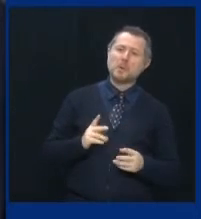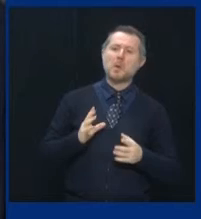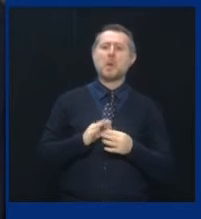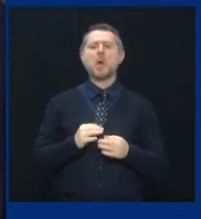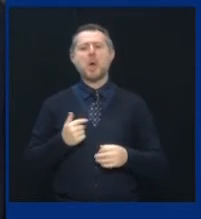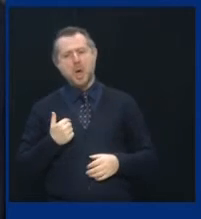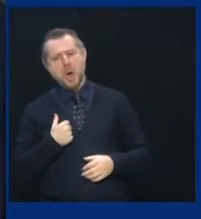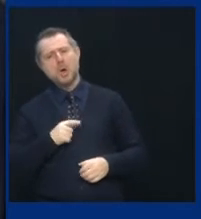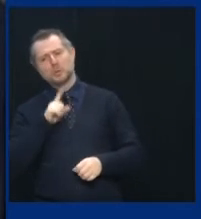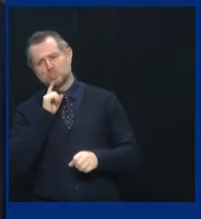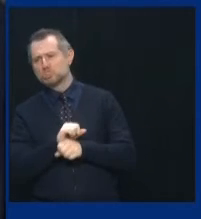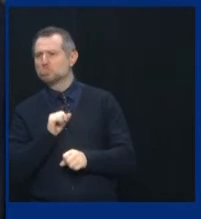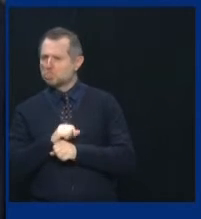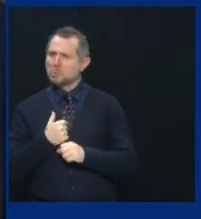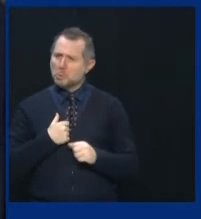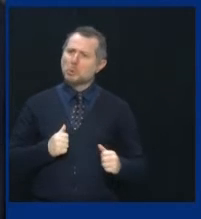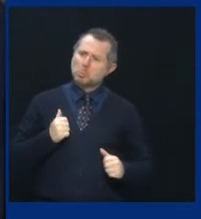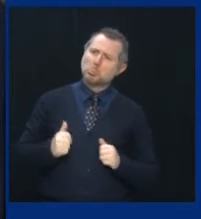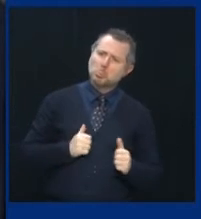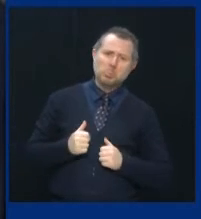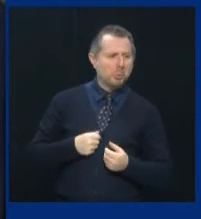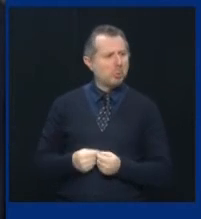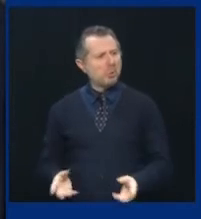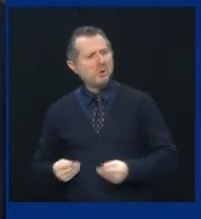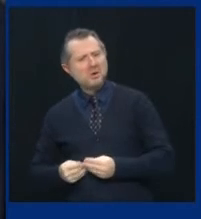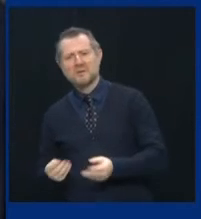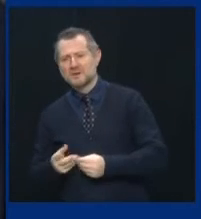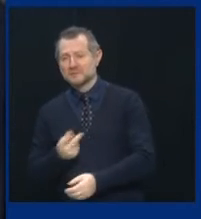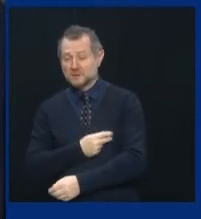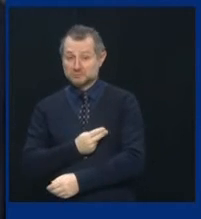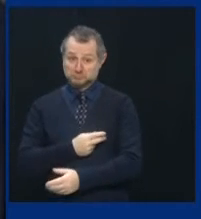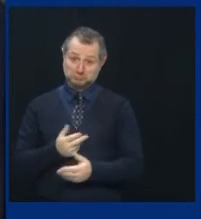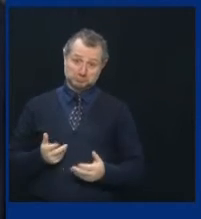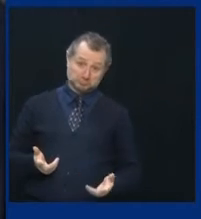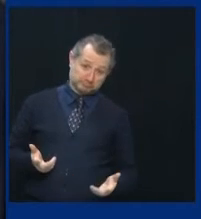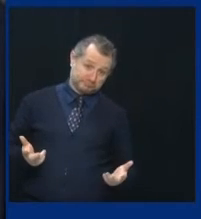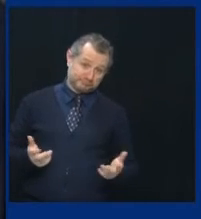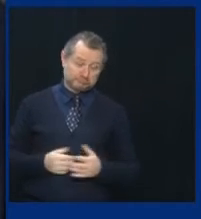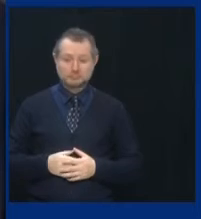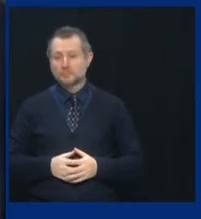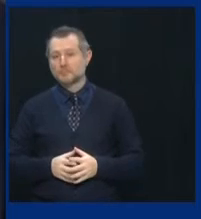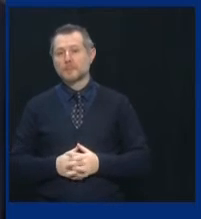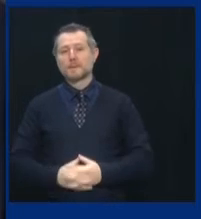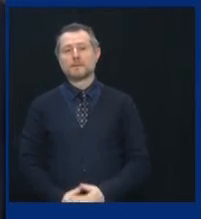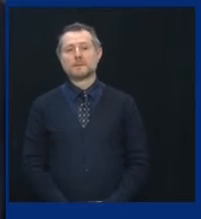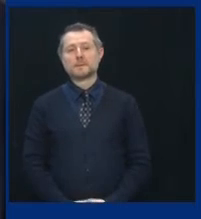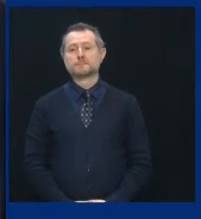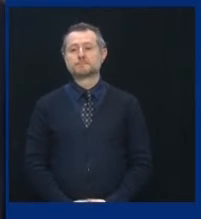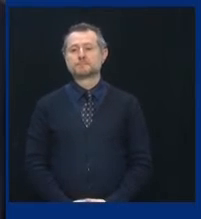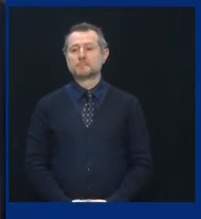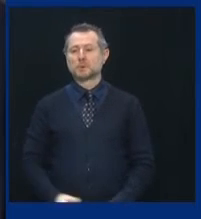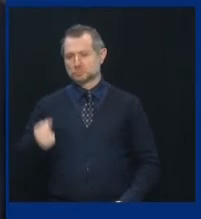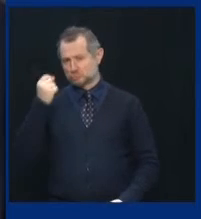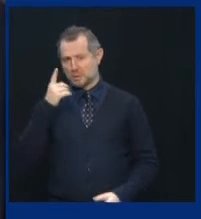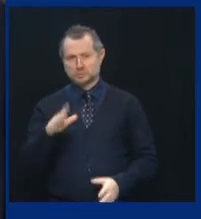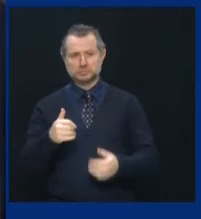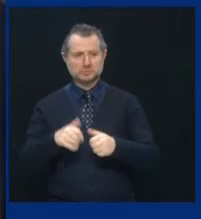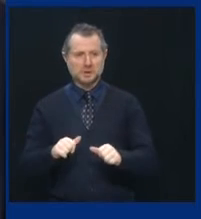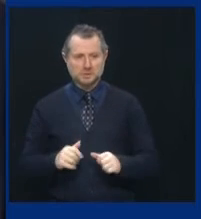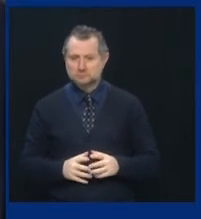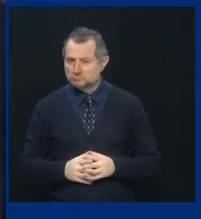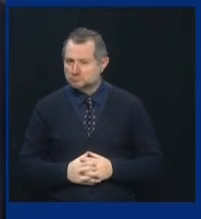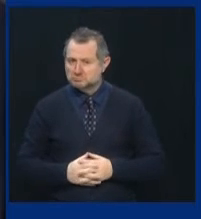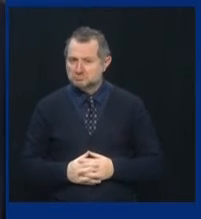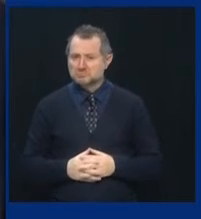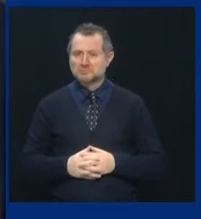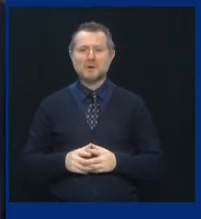aggressive in trying to get the vaccine out the door quickly. I am. I don't want the